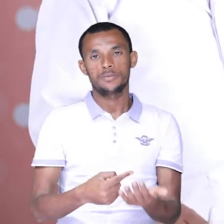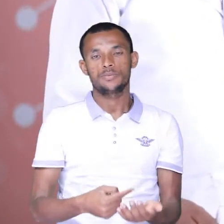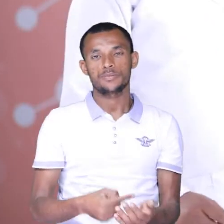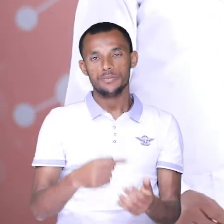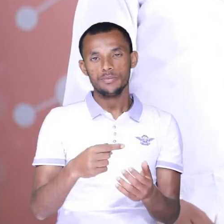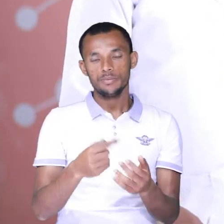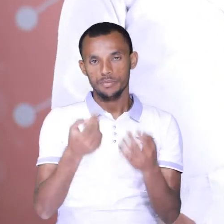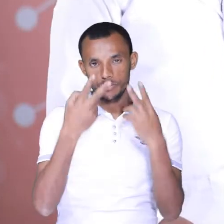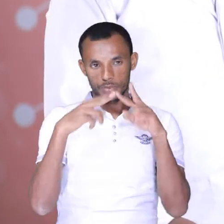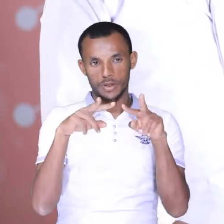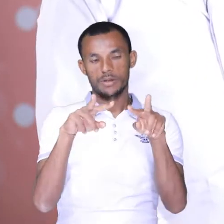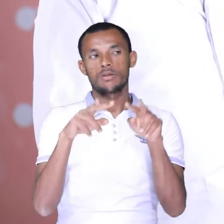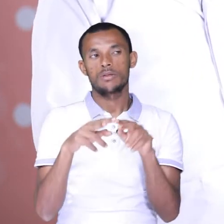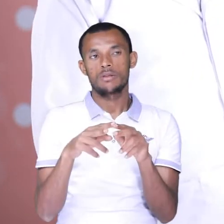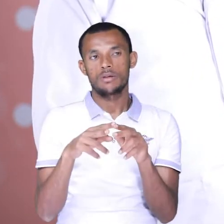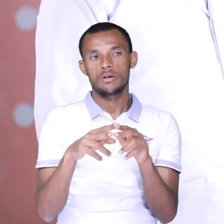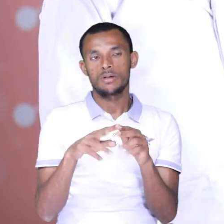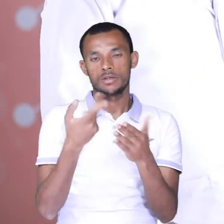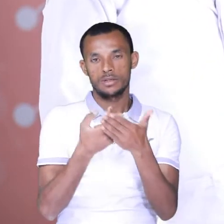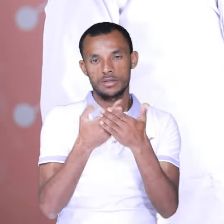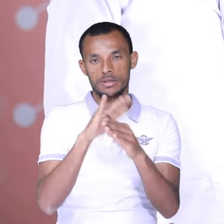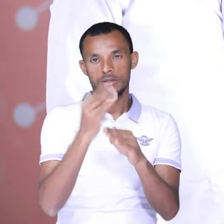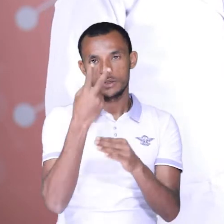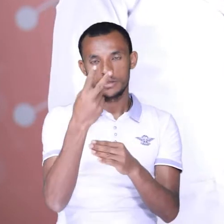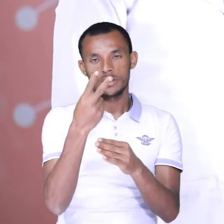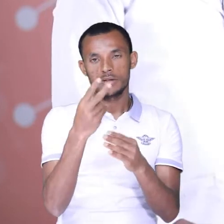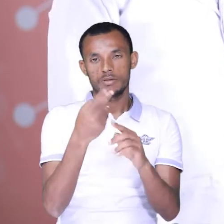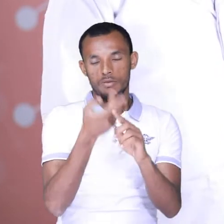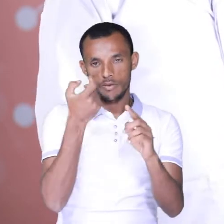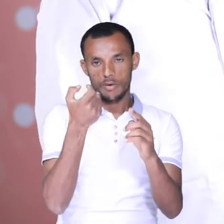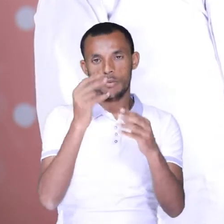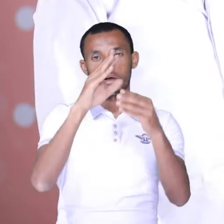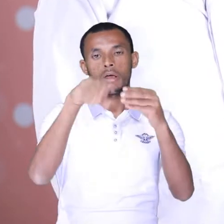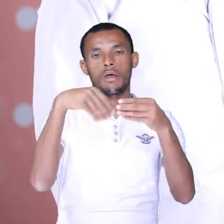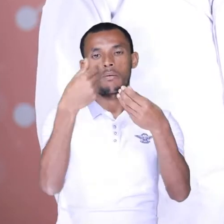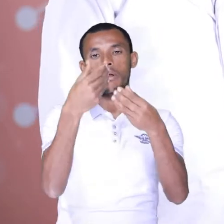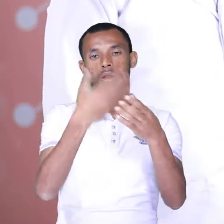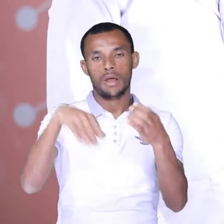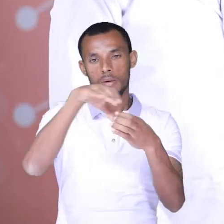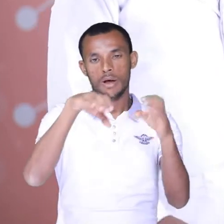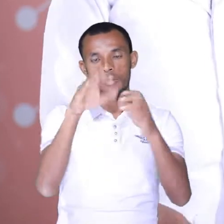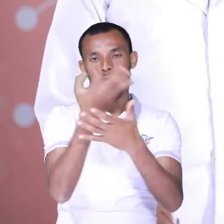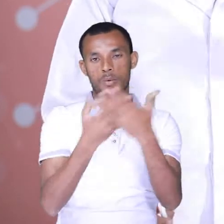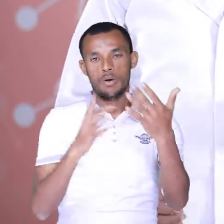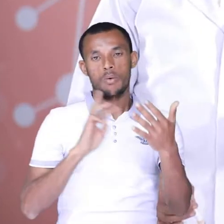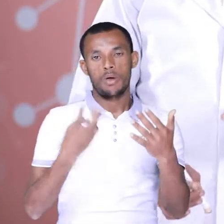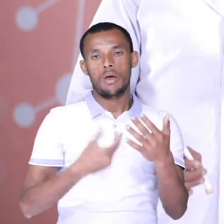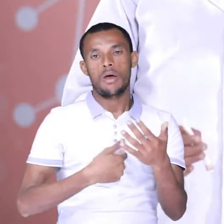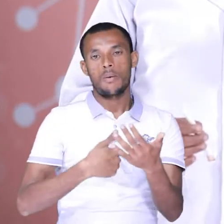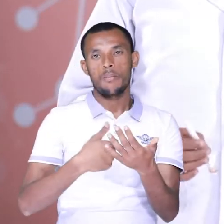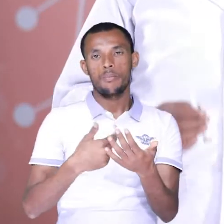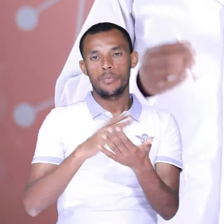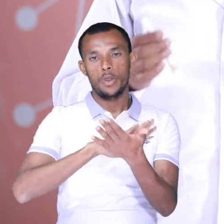As you see here, from a given chemical formula, we can have